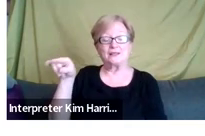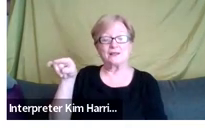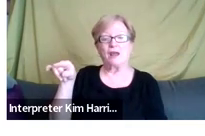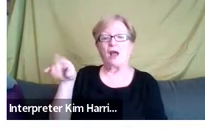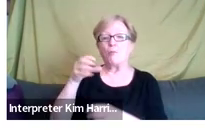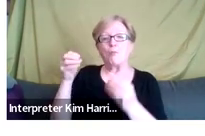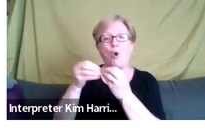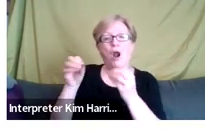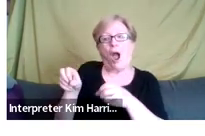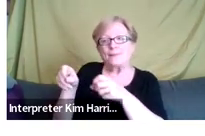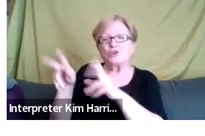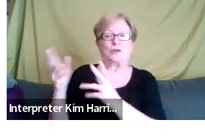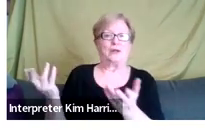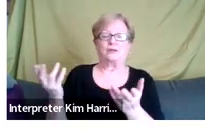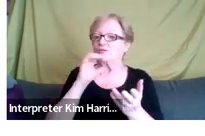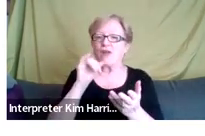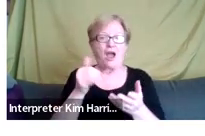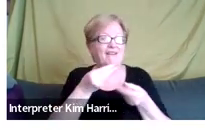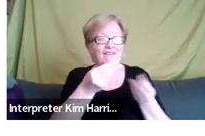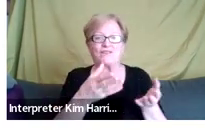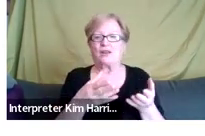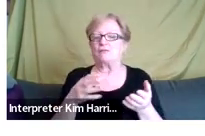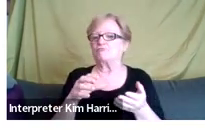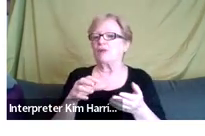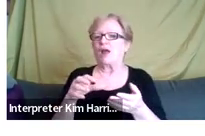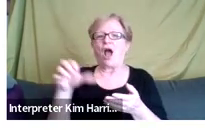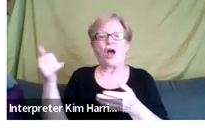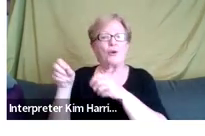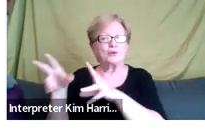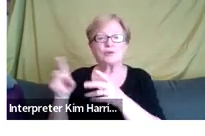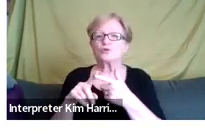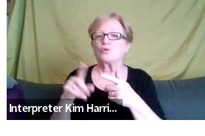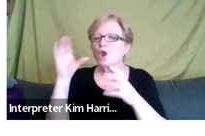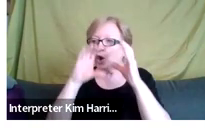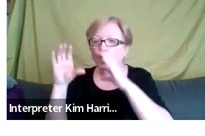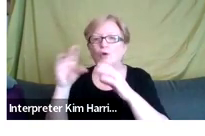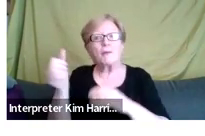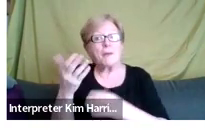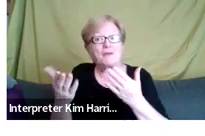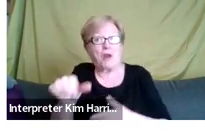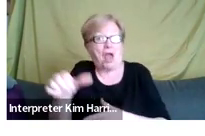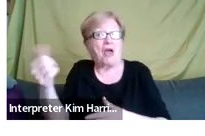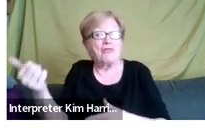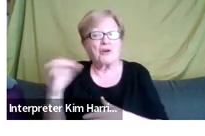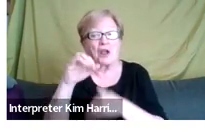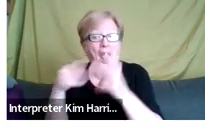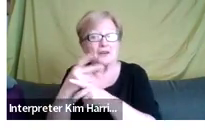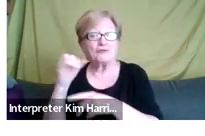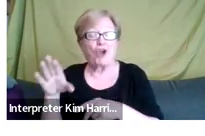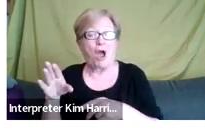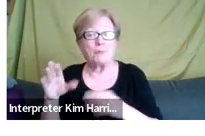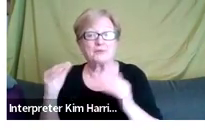opportunities to, explore other types of, jobs or